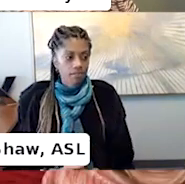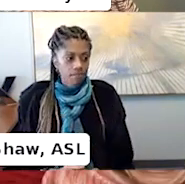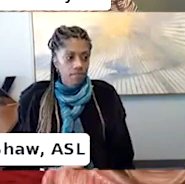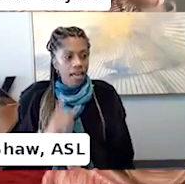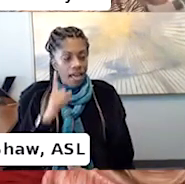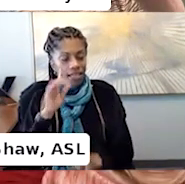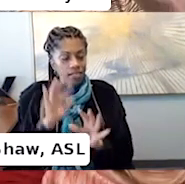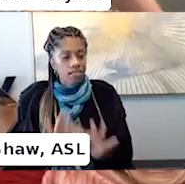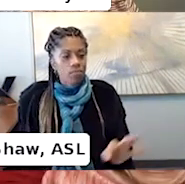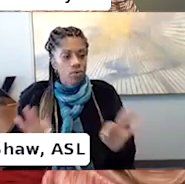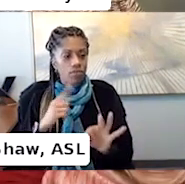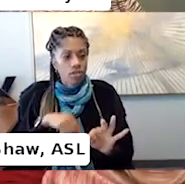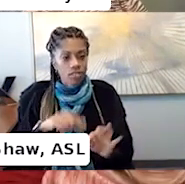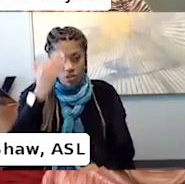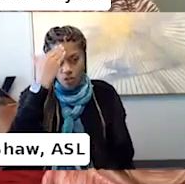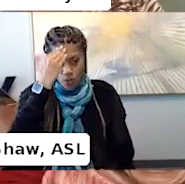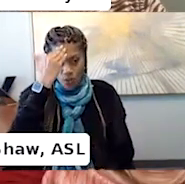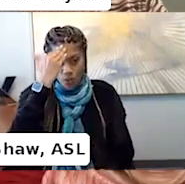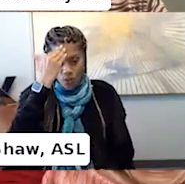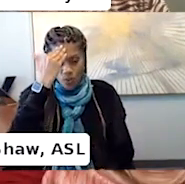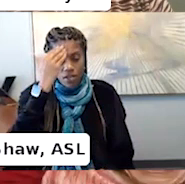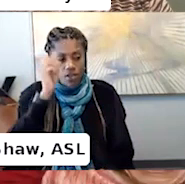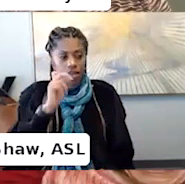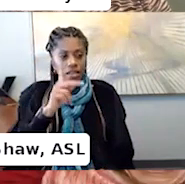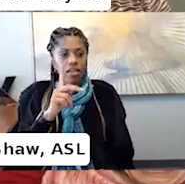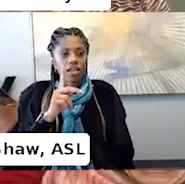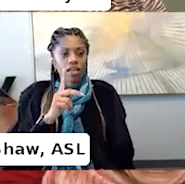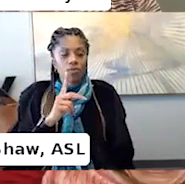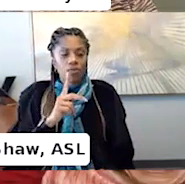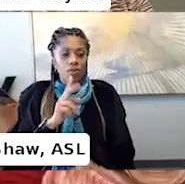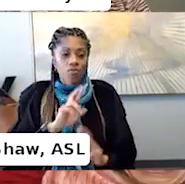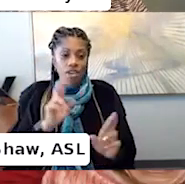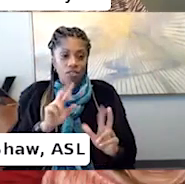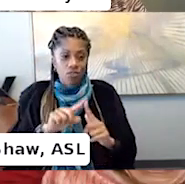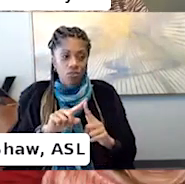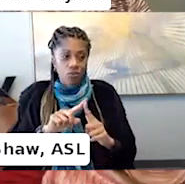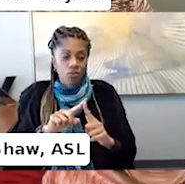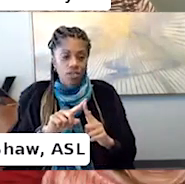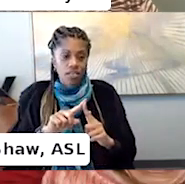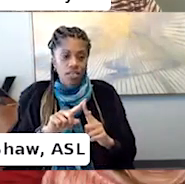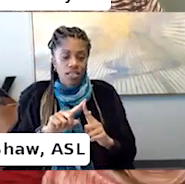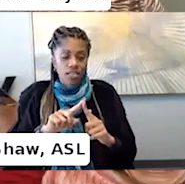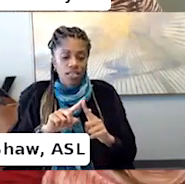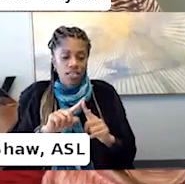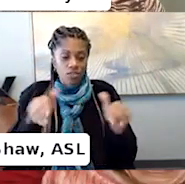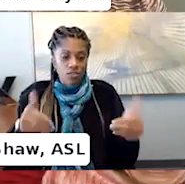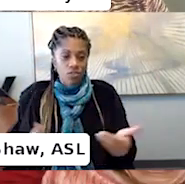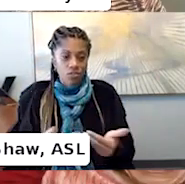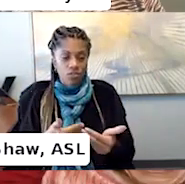to be mindful. We're about to introduce a new initiative in April